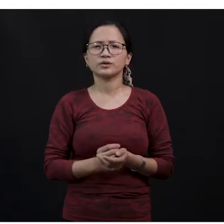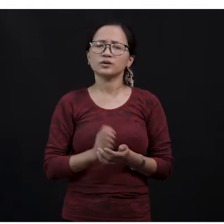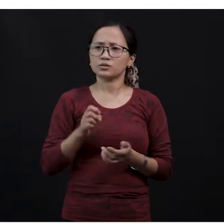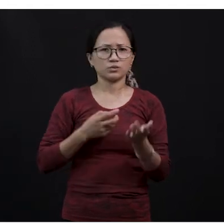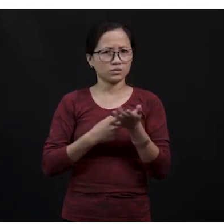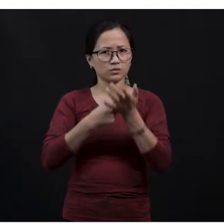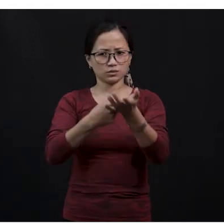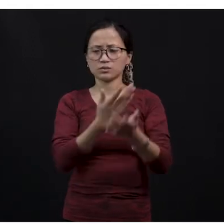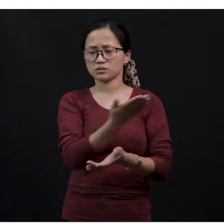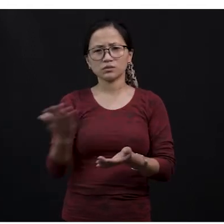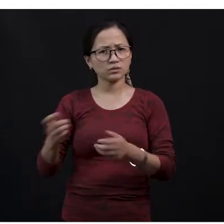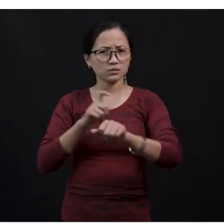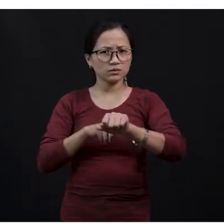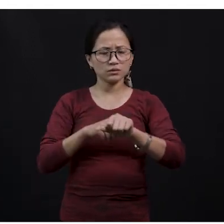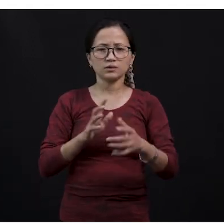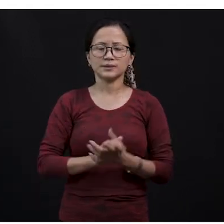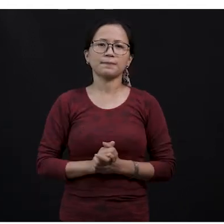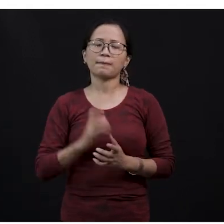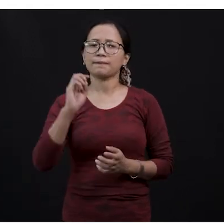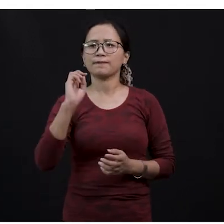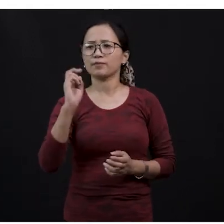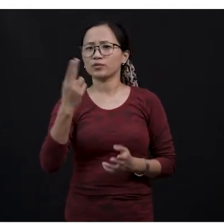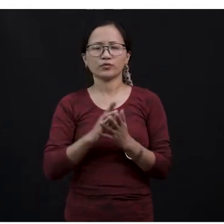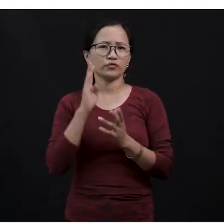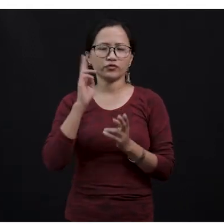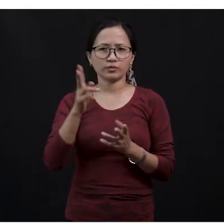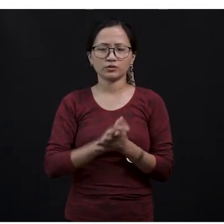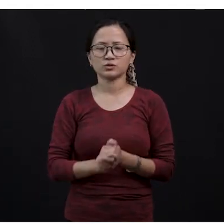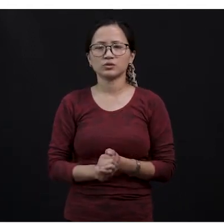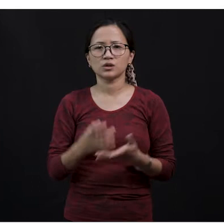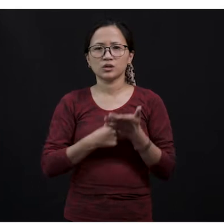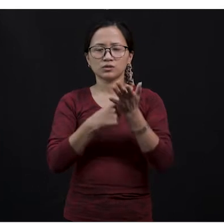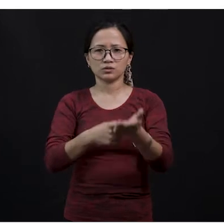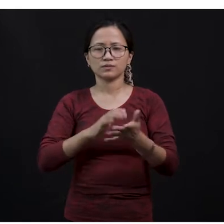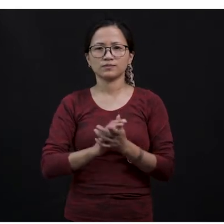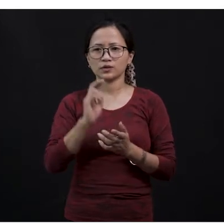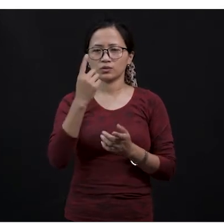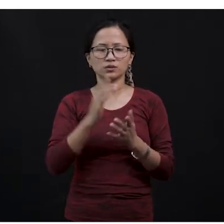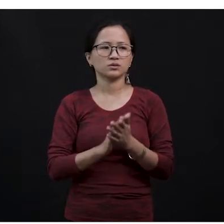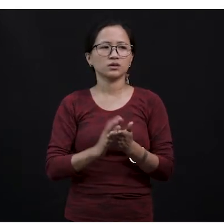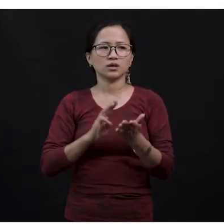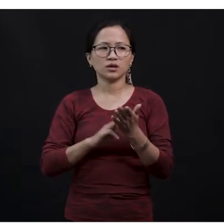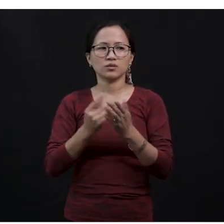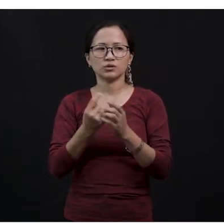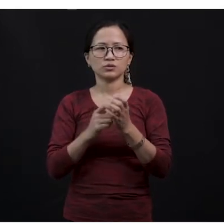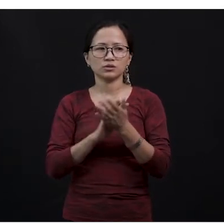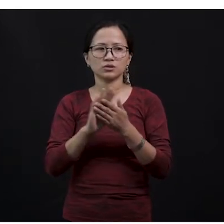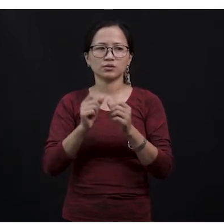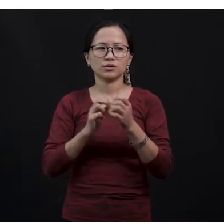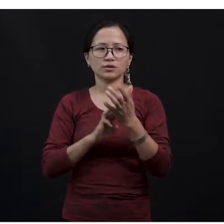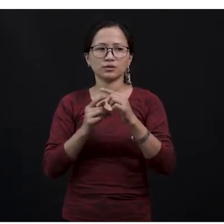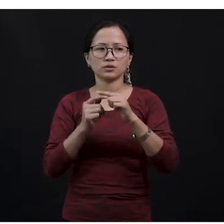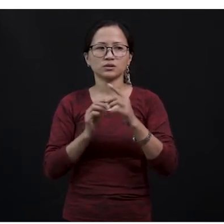times. So there were 2 famous rulers in Tughlaq dynasty. The first one was Muhammad bin Tughlaq, and the second one